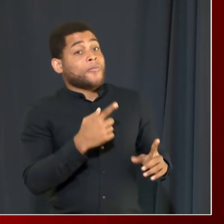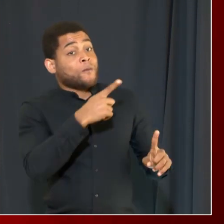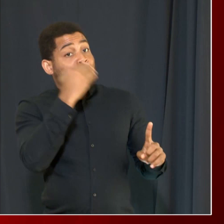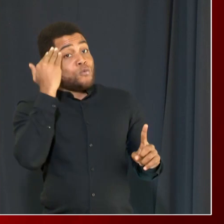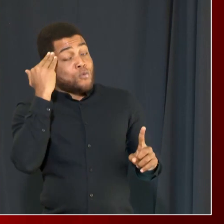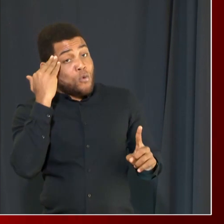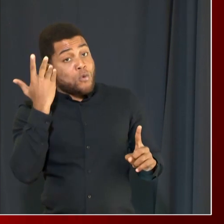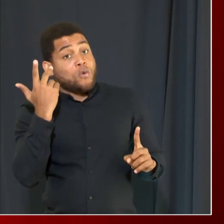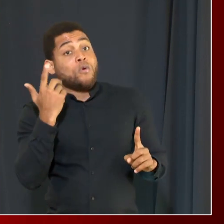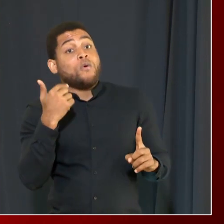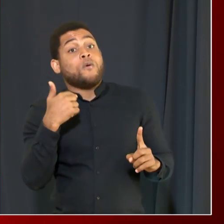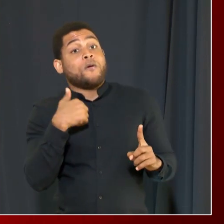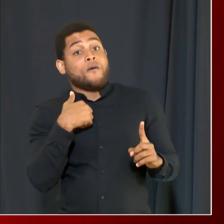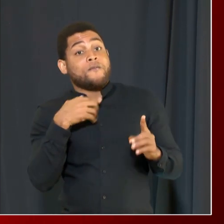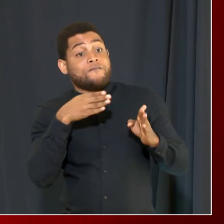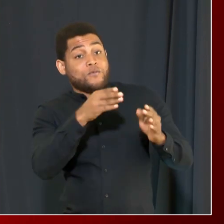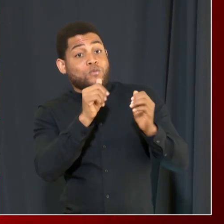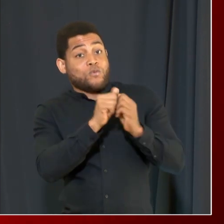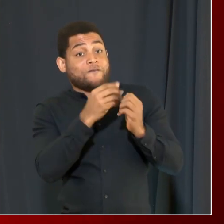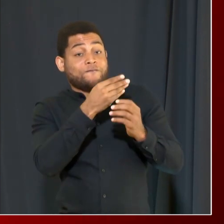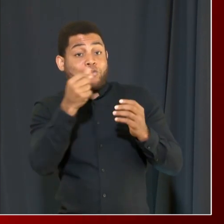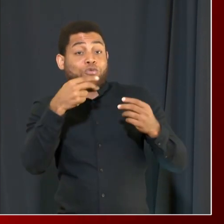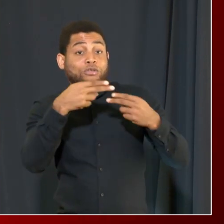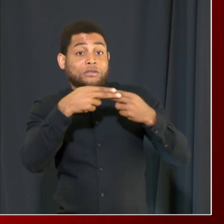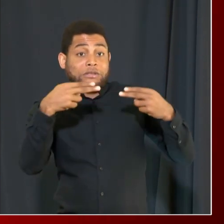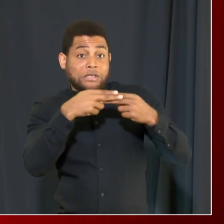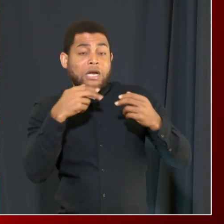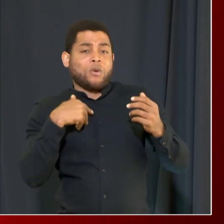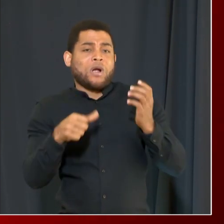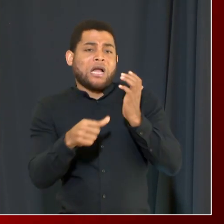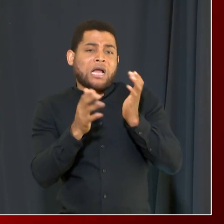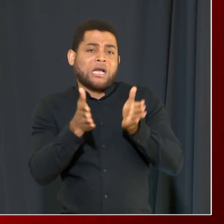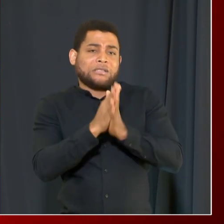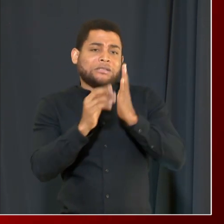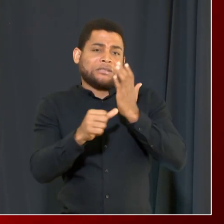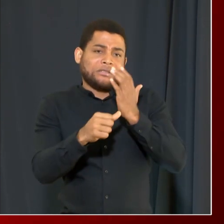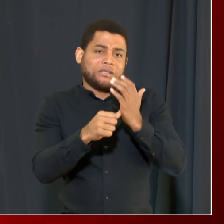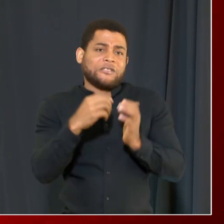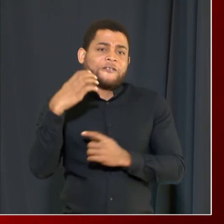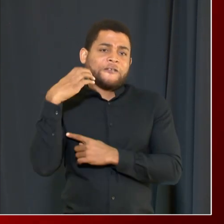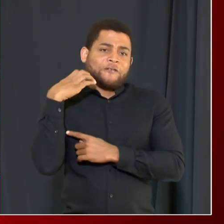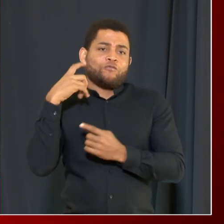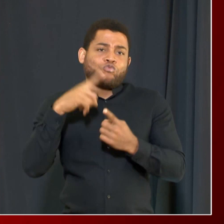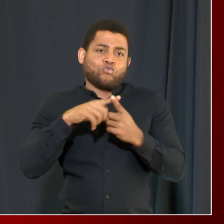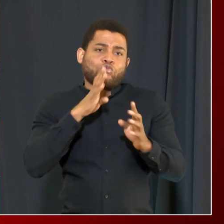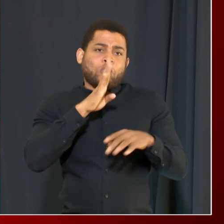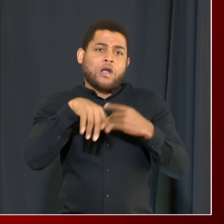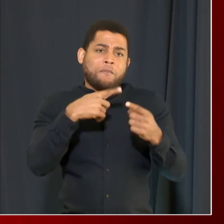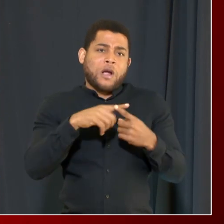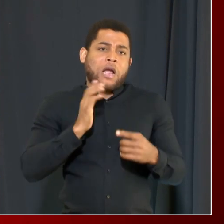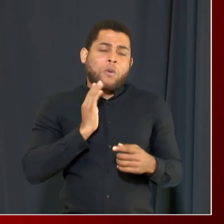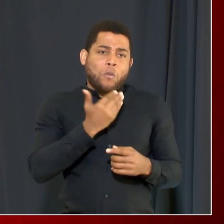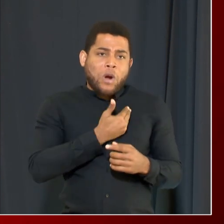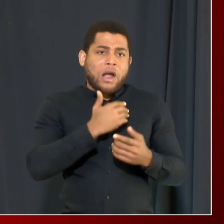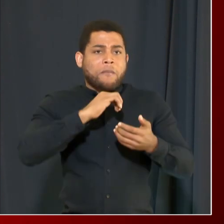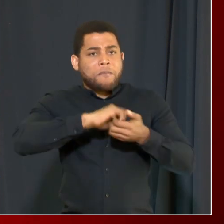of slides, and I will ask the assistant chief to talk about our partnerships with a number of the federal